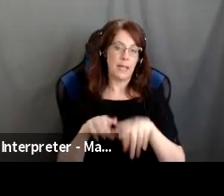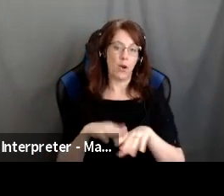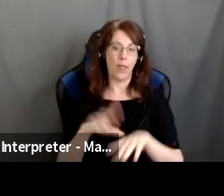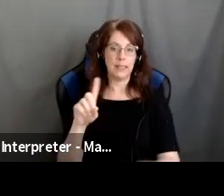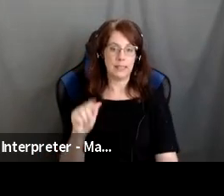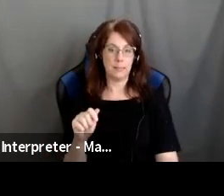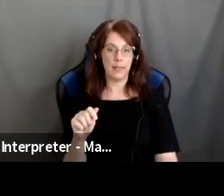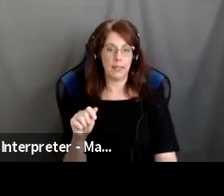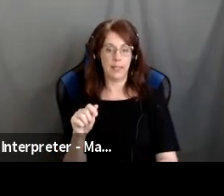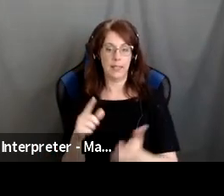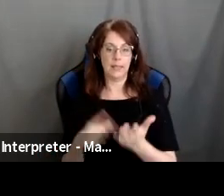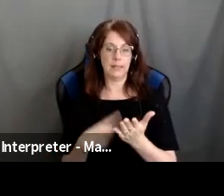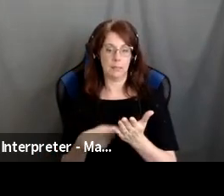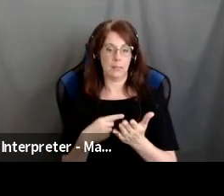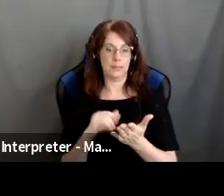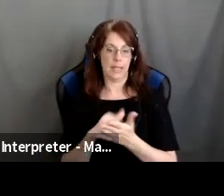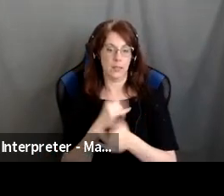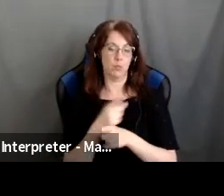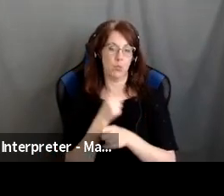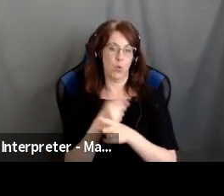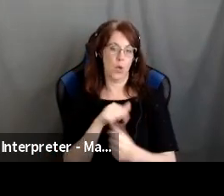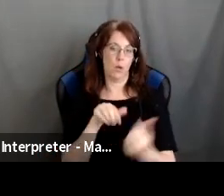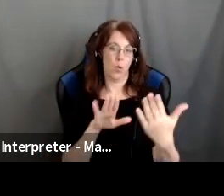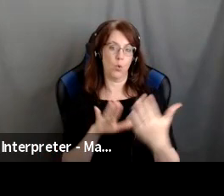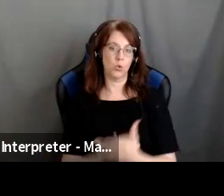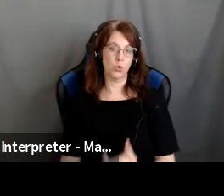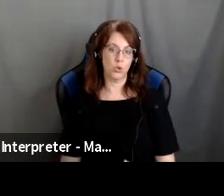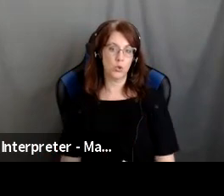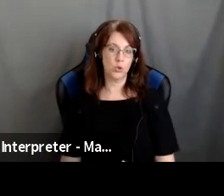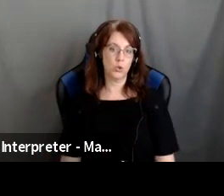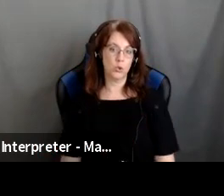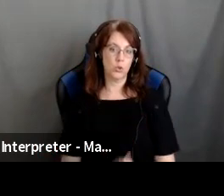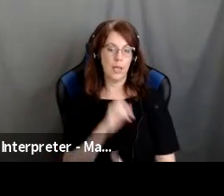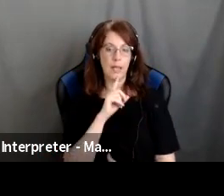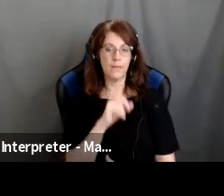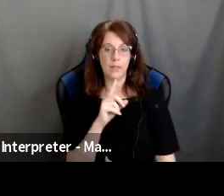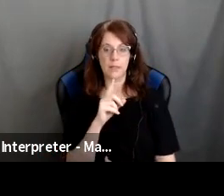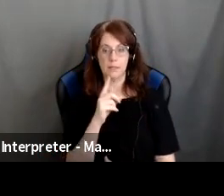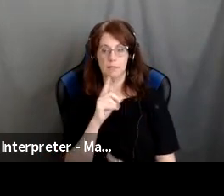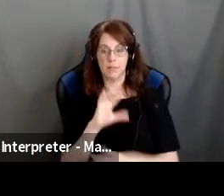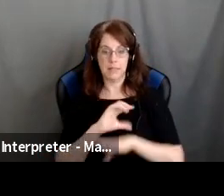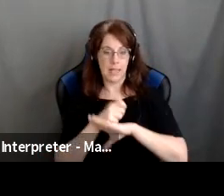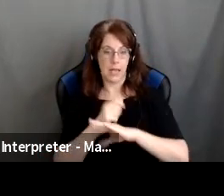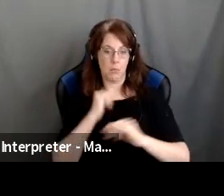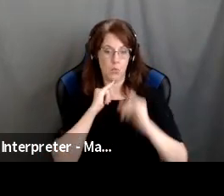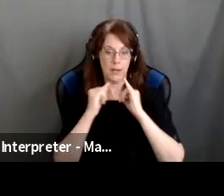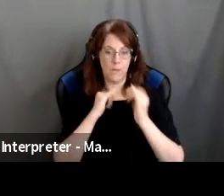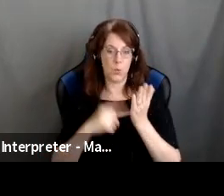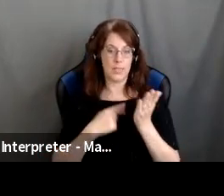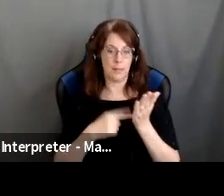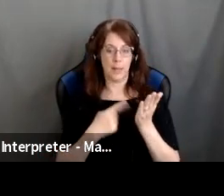disability, sometimes that is an appropriate approach, especially if it's setting up the interview.